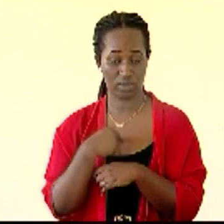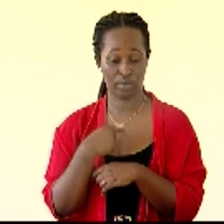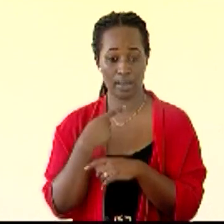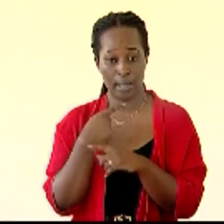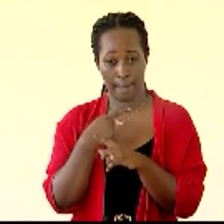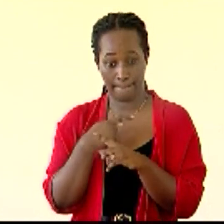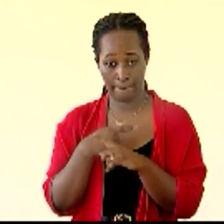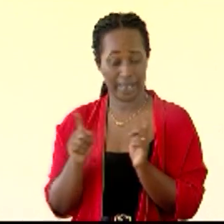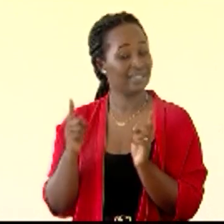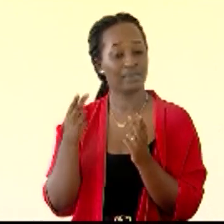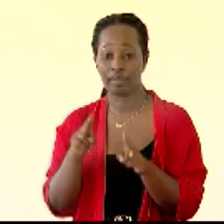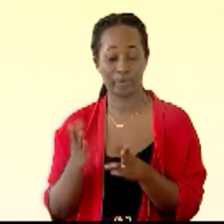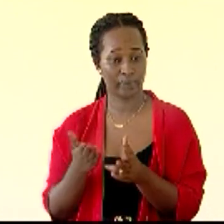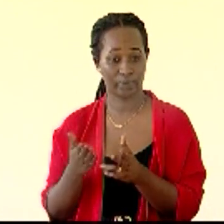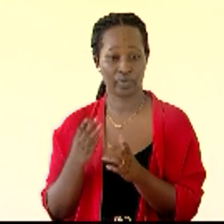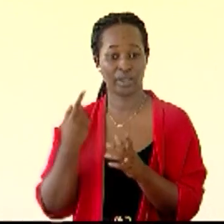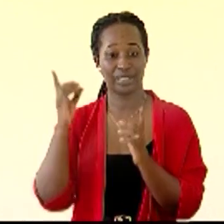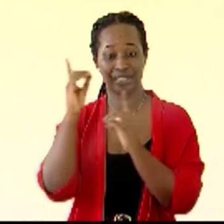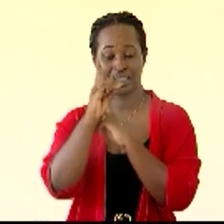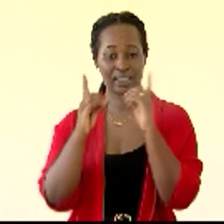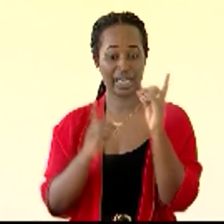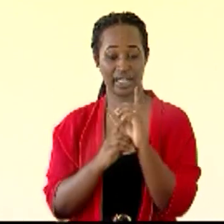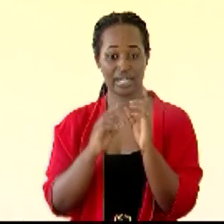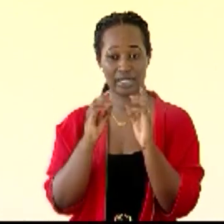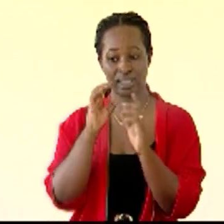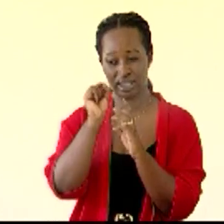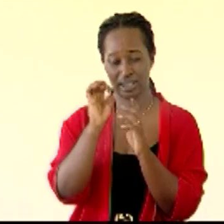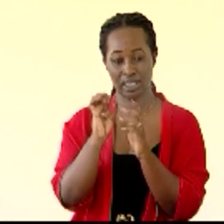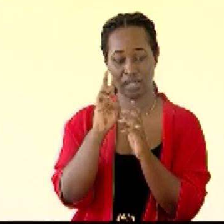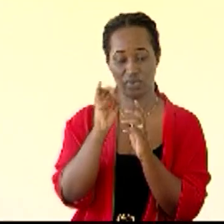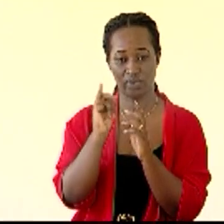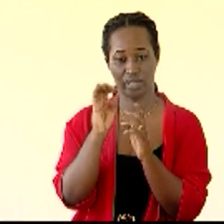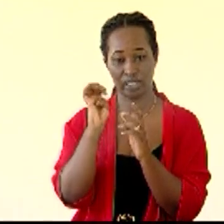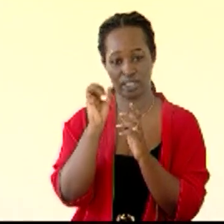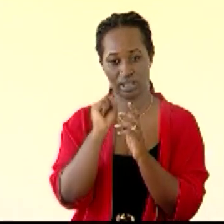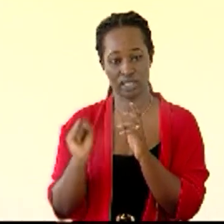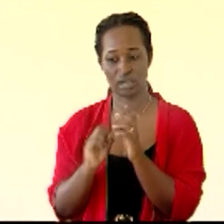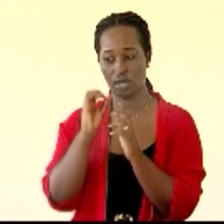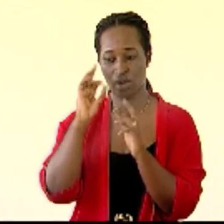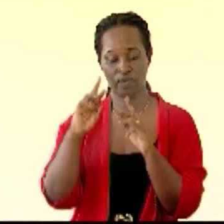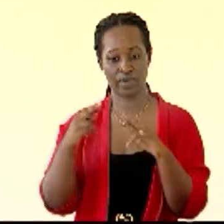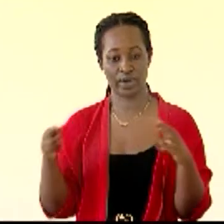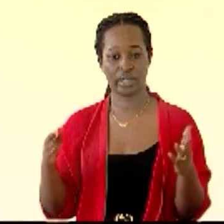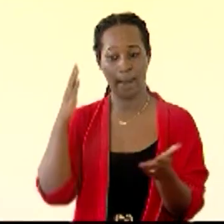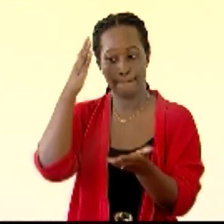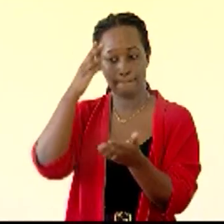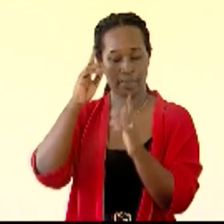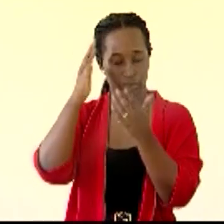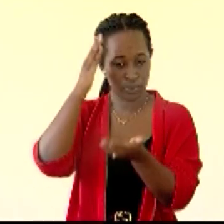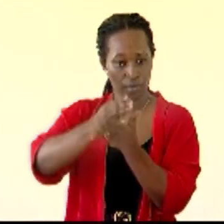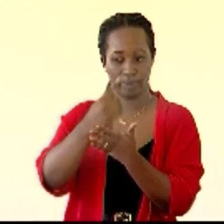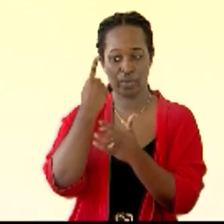of that, he designed a series of reactions by stopping one reaction after another and